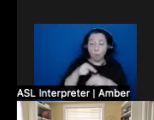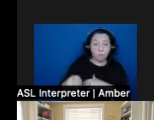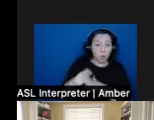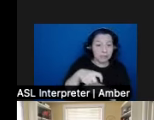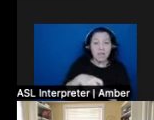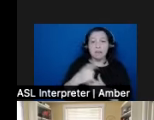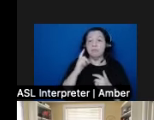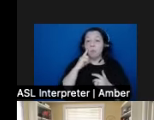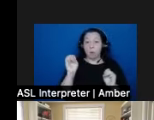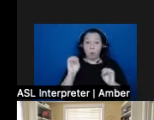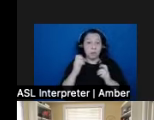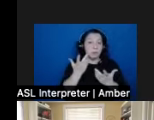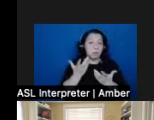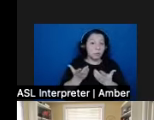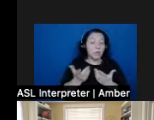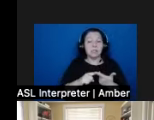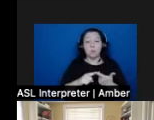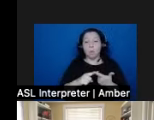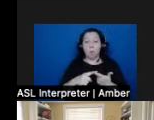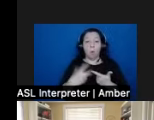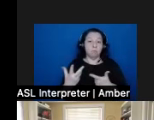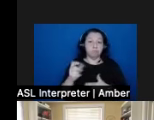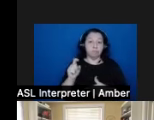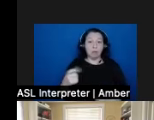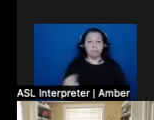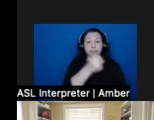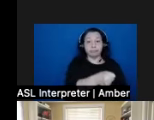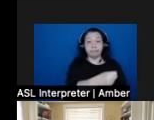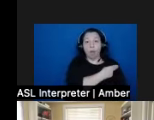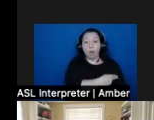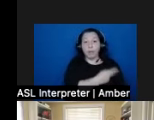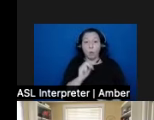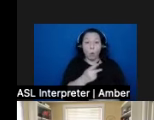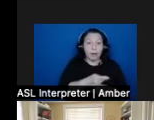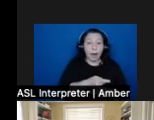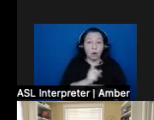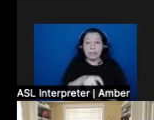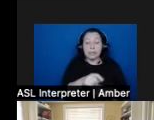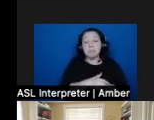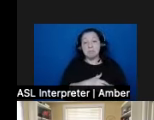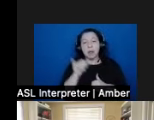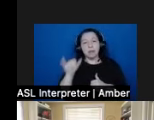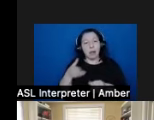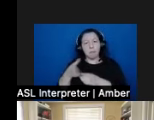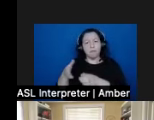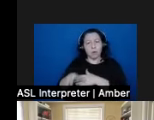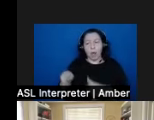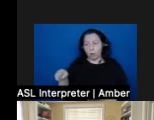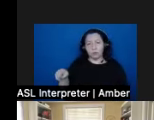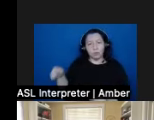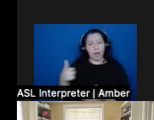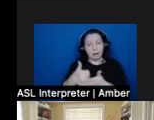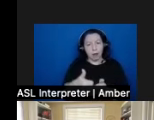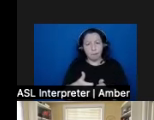emergency services or inpatient or those kinds of things, that professional counselor can help them make